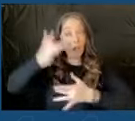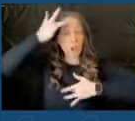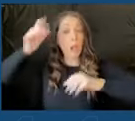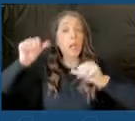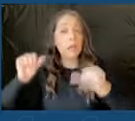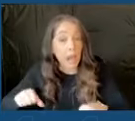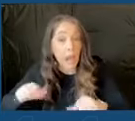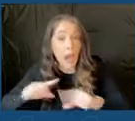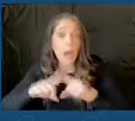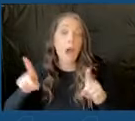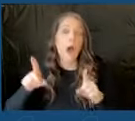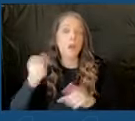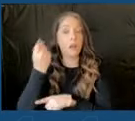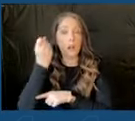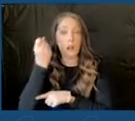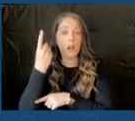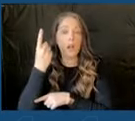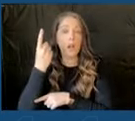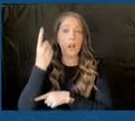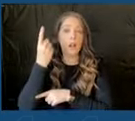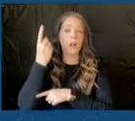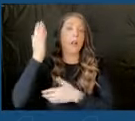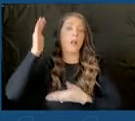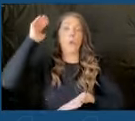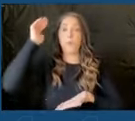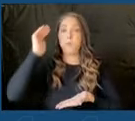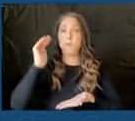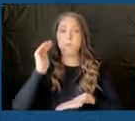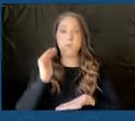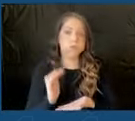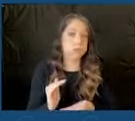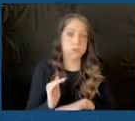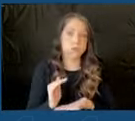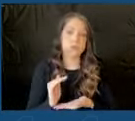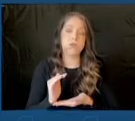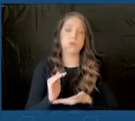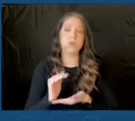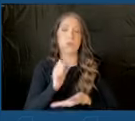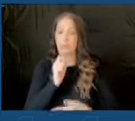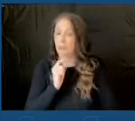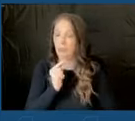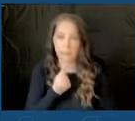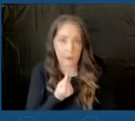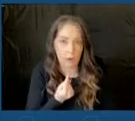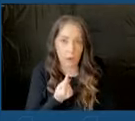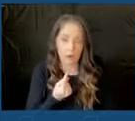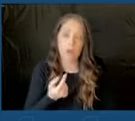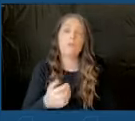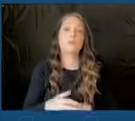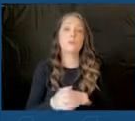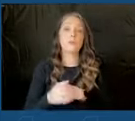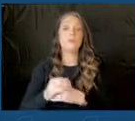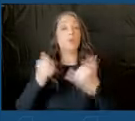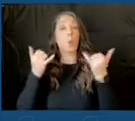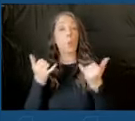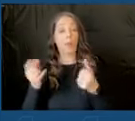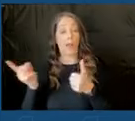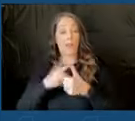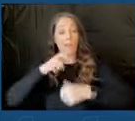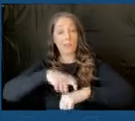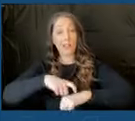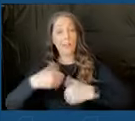severe case, you're less likely to end up in hospital, and certainly much less chance of death. So for the first time ever now, we have boosters that are approved